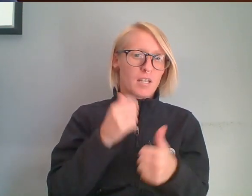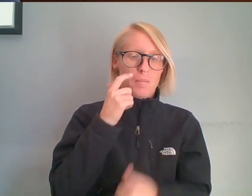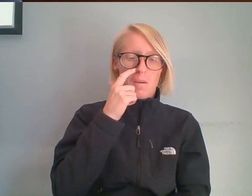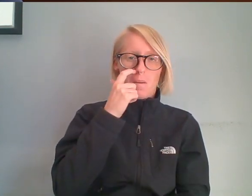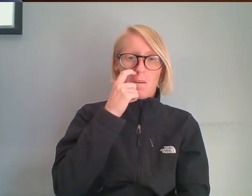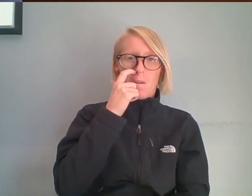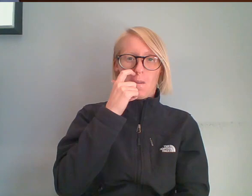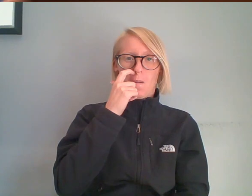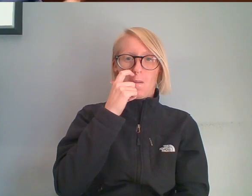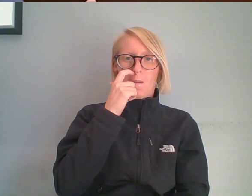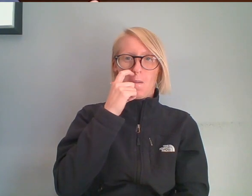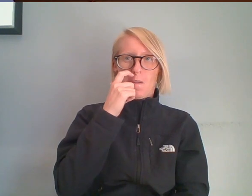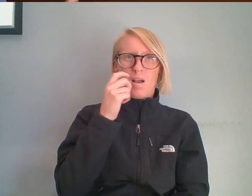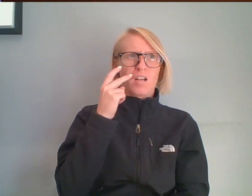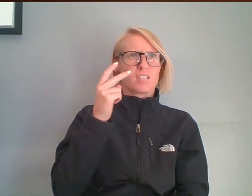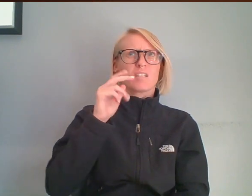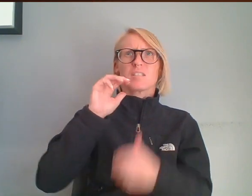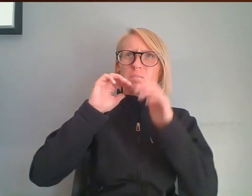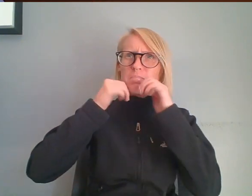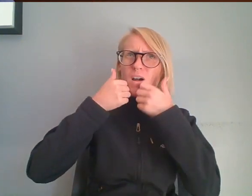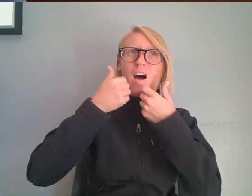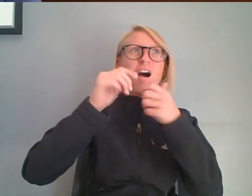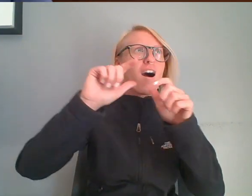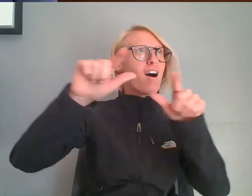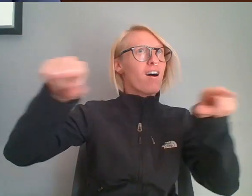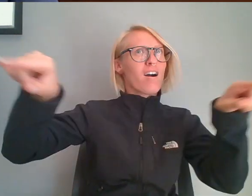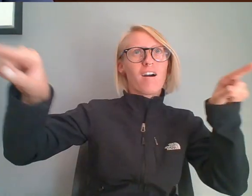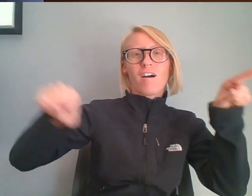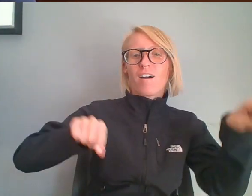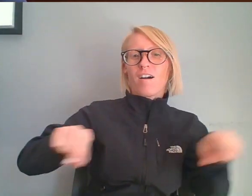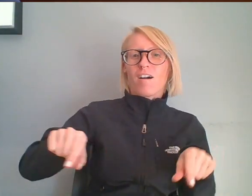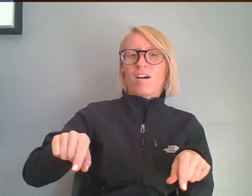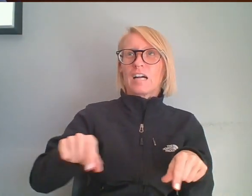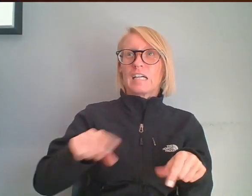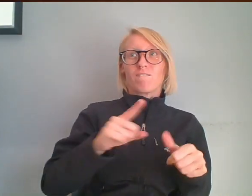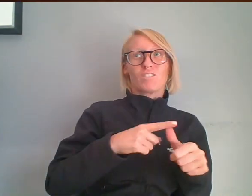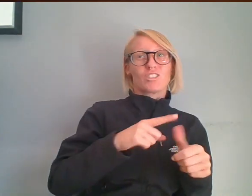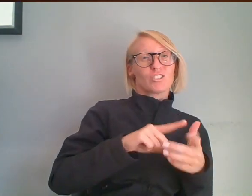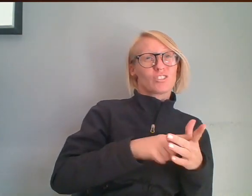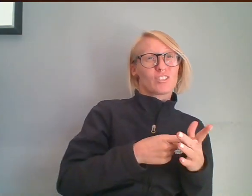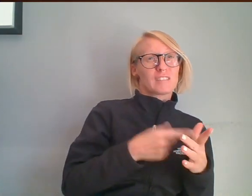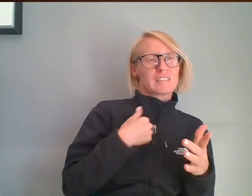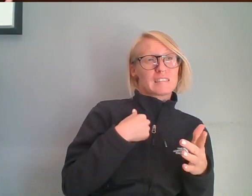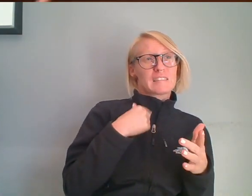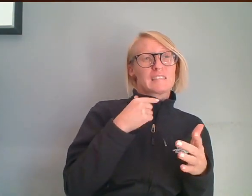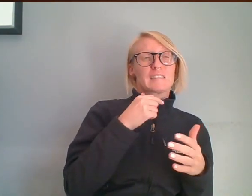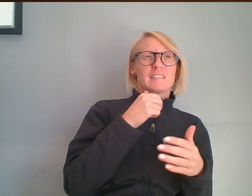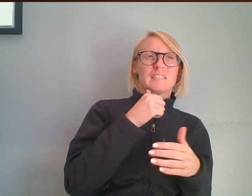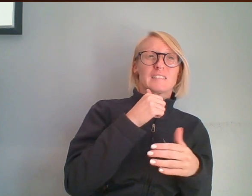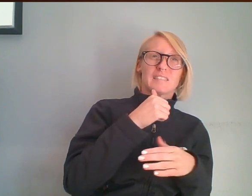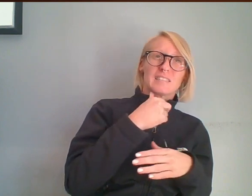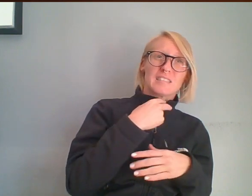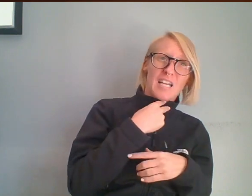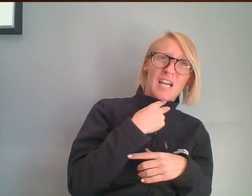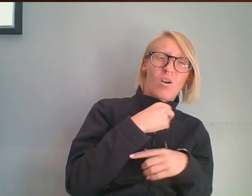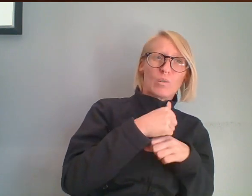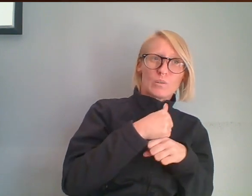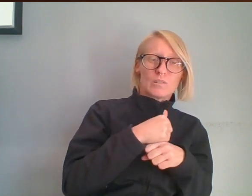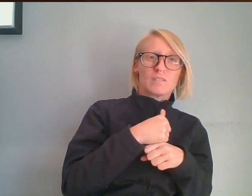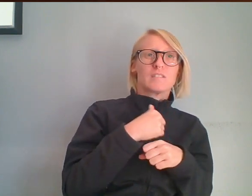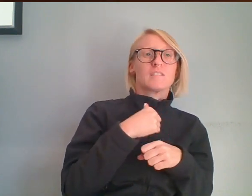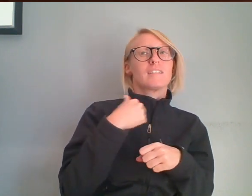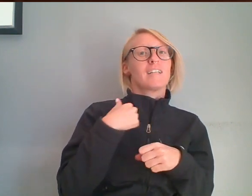I saw amongst you, and I have to admit, when I first started, some of you looked a little dour, a little doubting, okay? But in that last game, you were